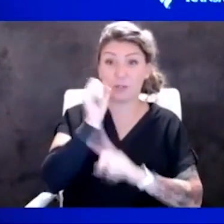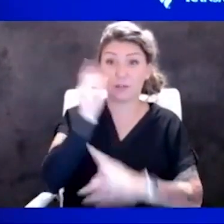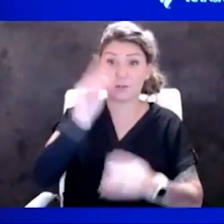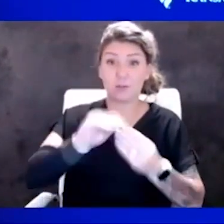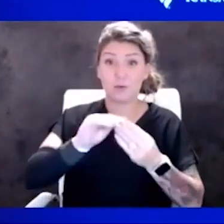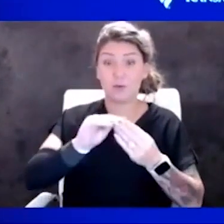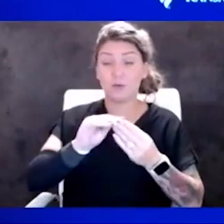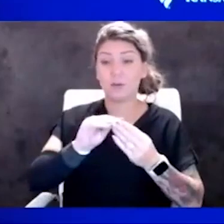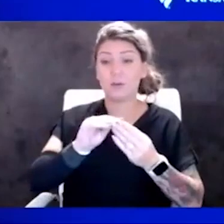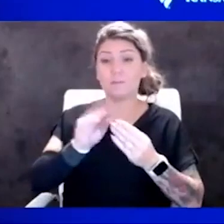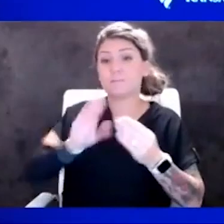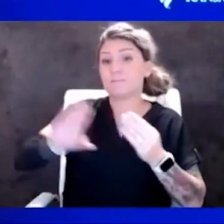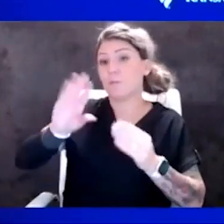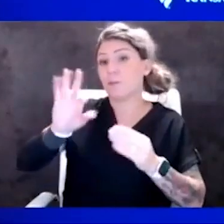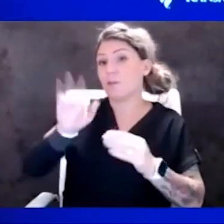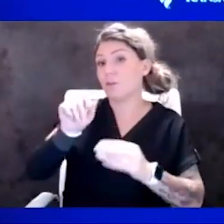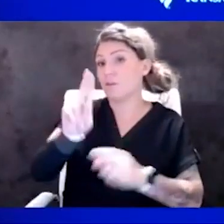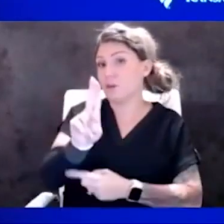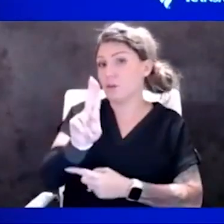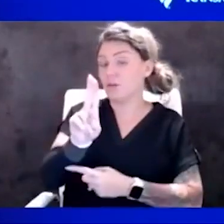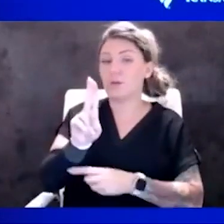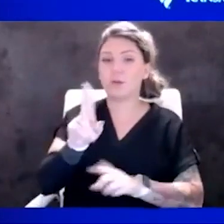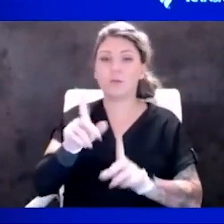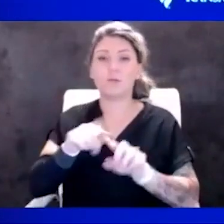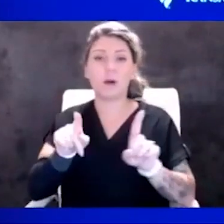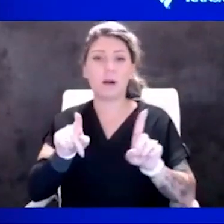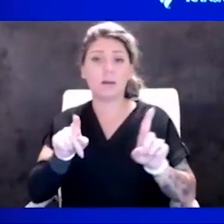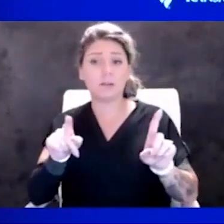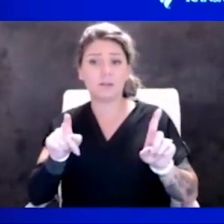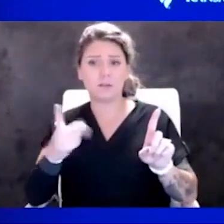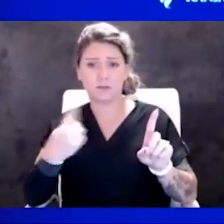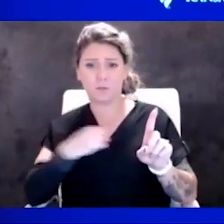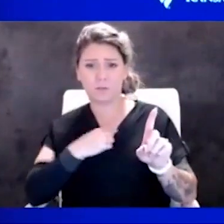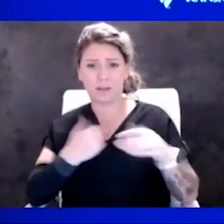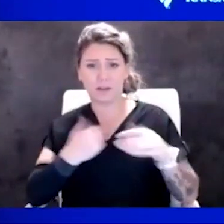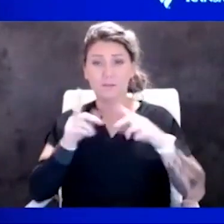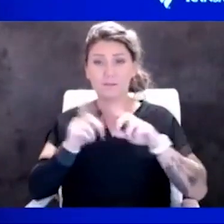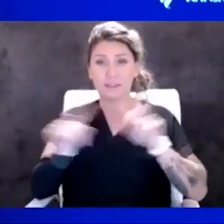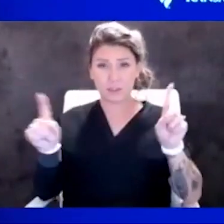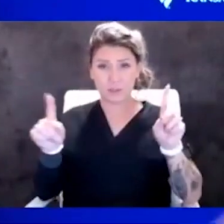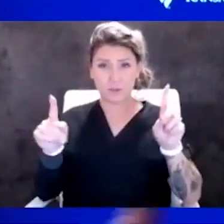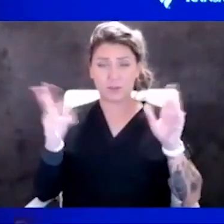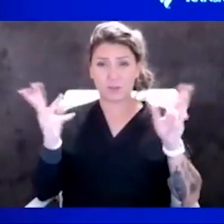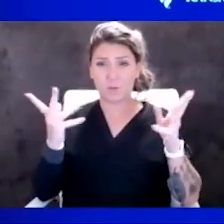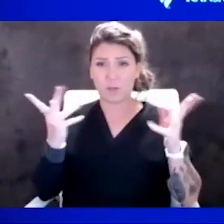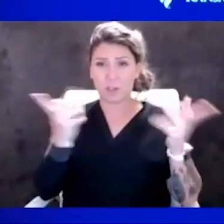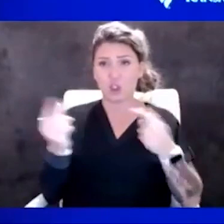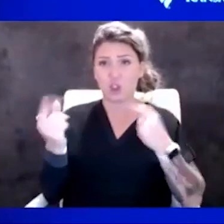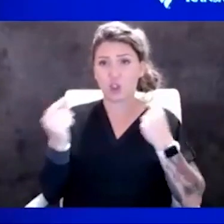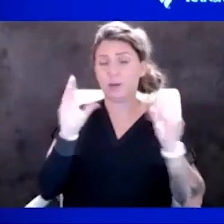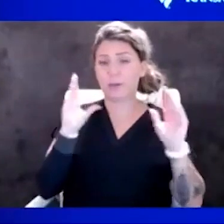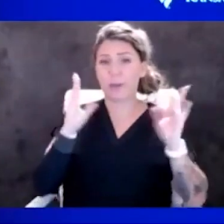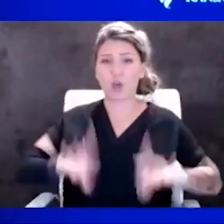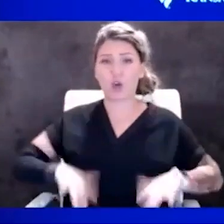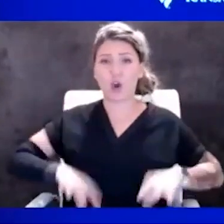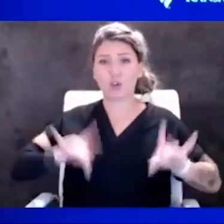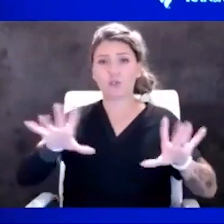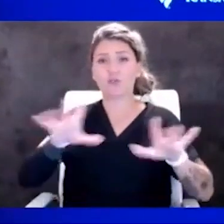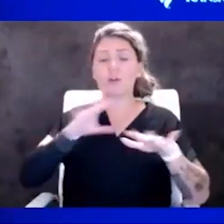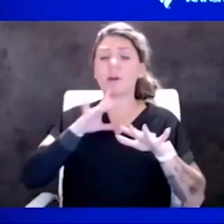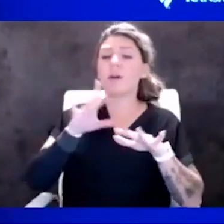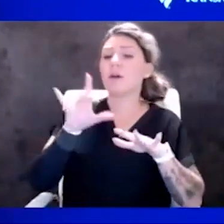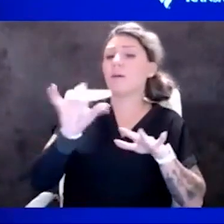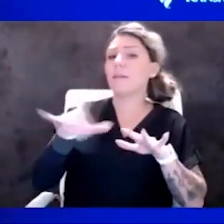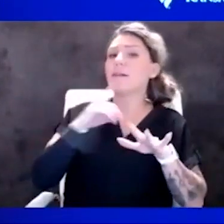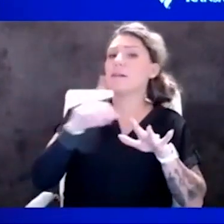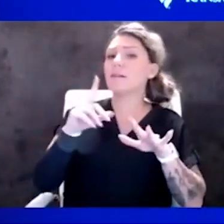their influenza, but I think we have differences in what we are doing compared to Australia. So I think the concern is there that, yes, as we are